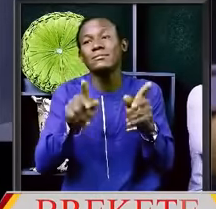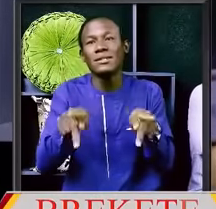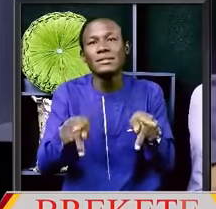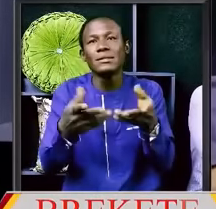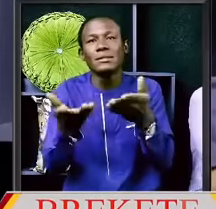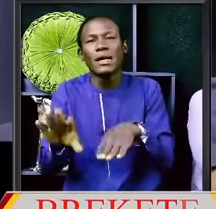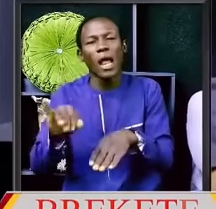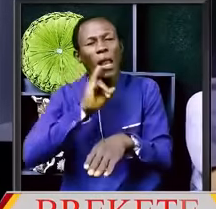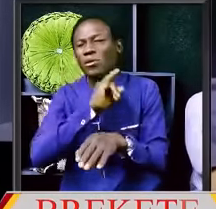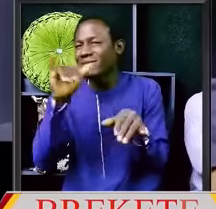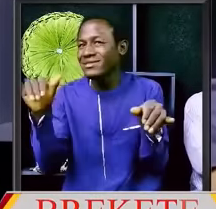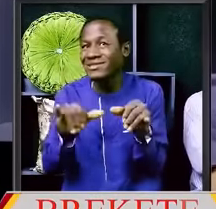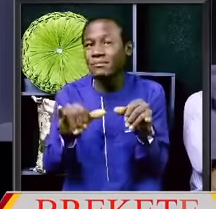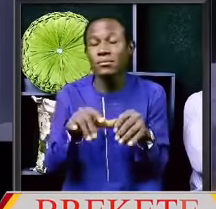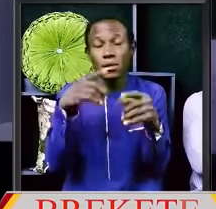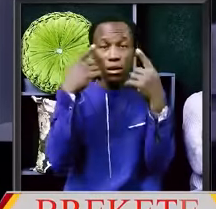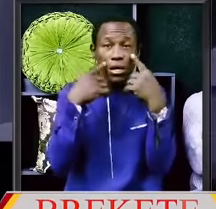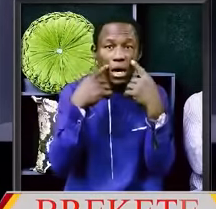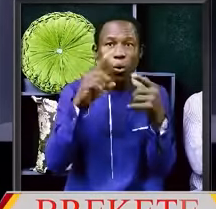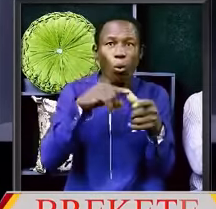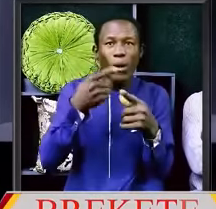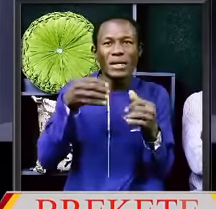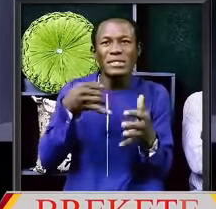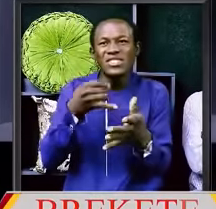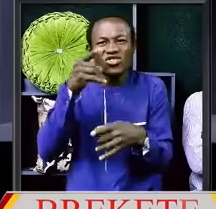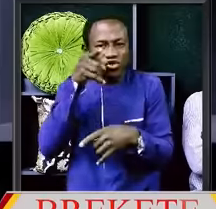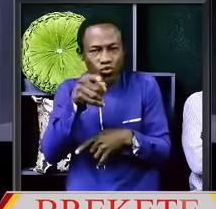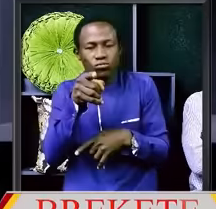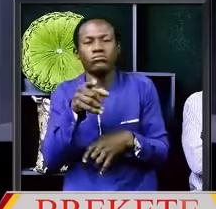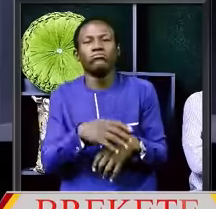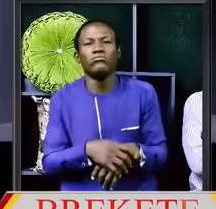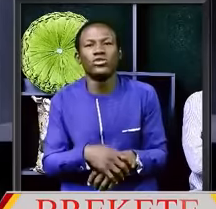die. No be the same cry when it be you,